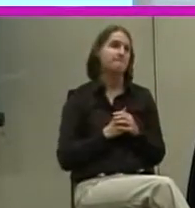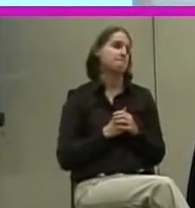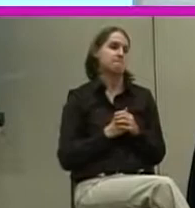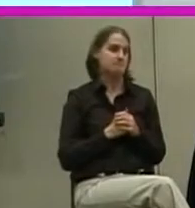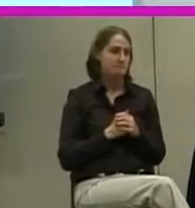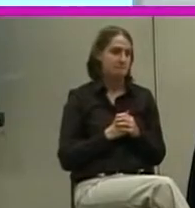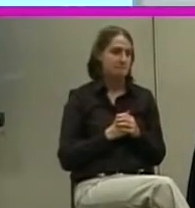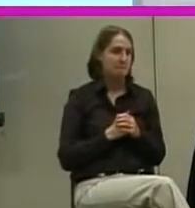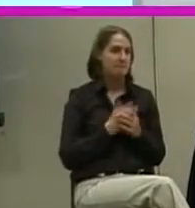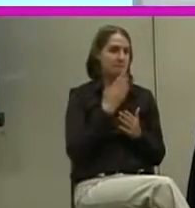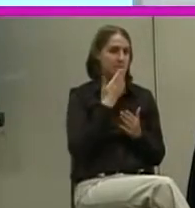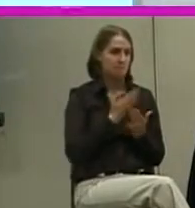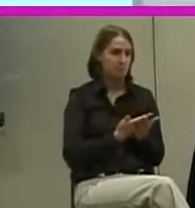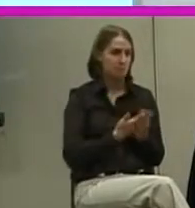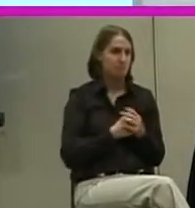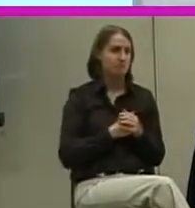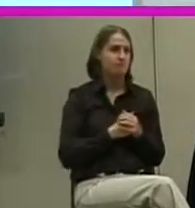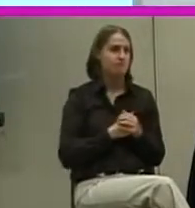Very good.